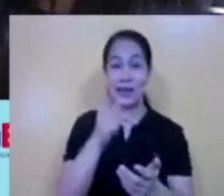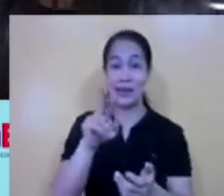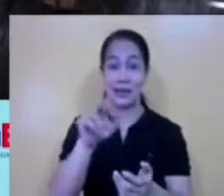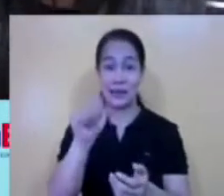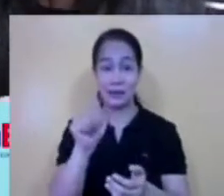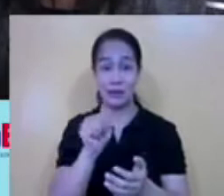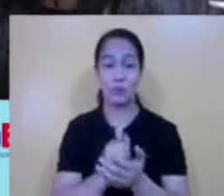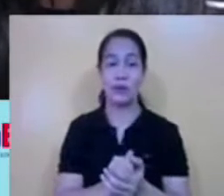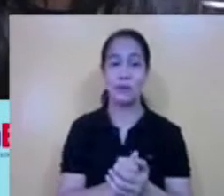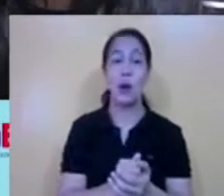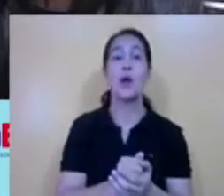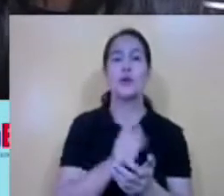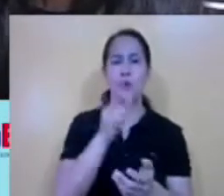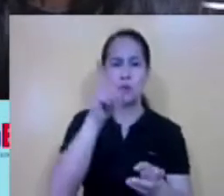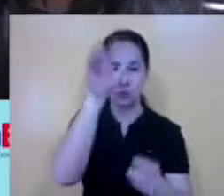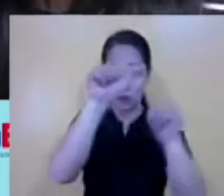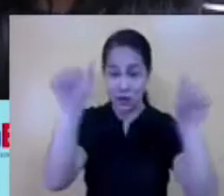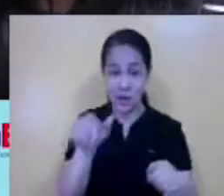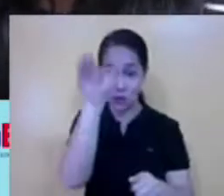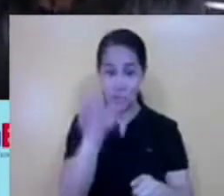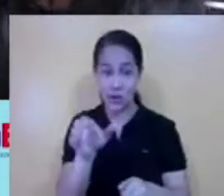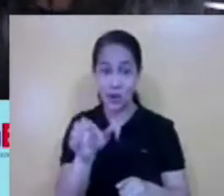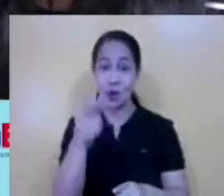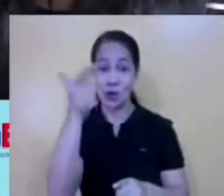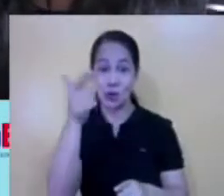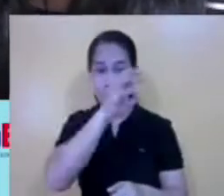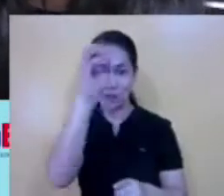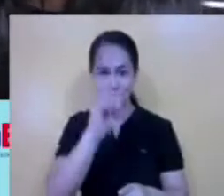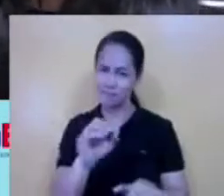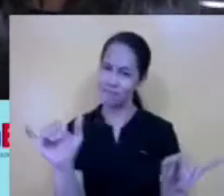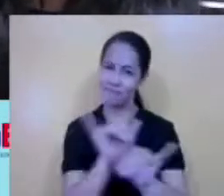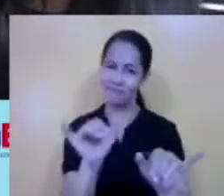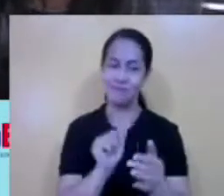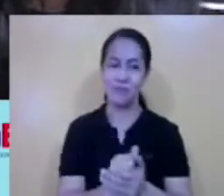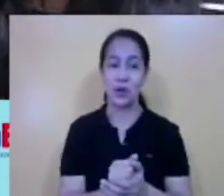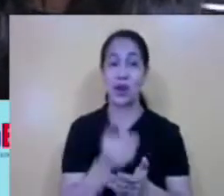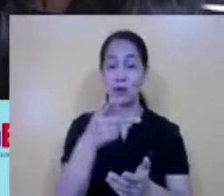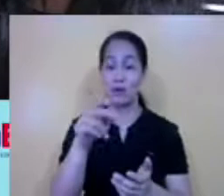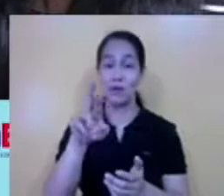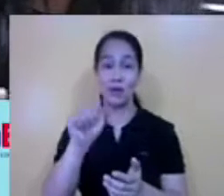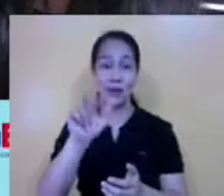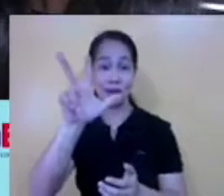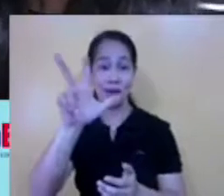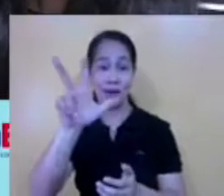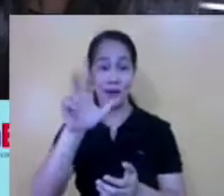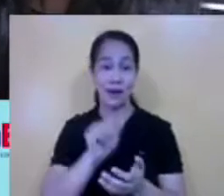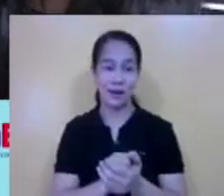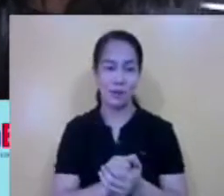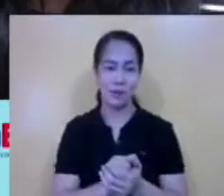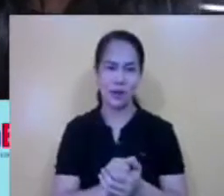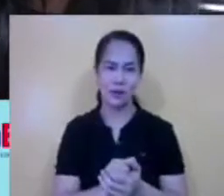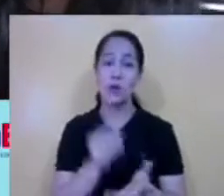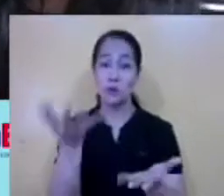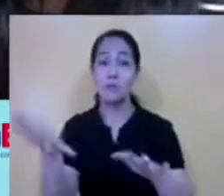2, that is equal to 20% as well. Your KRA3, which is a combination of